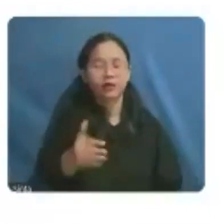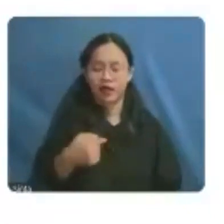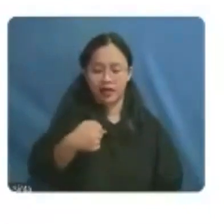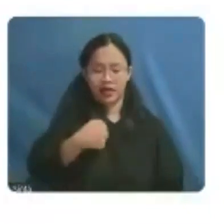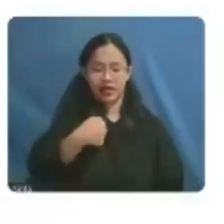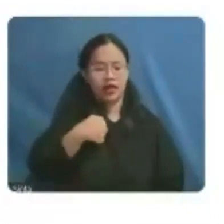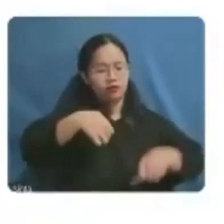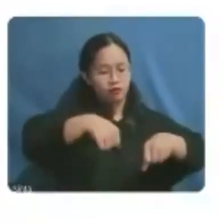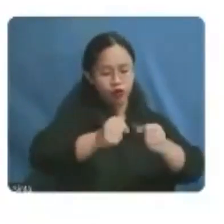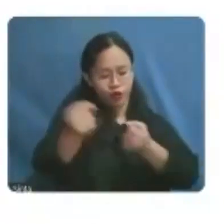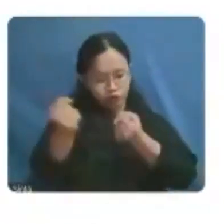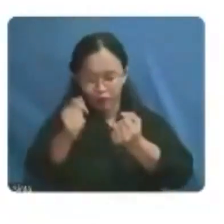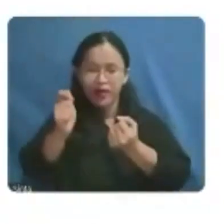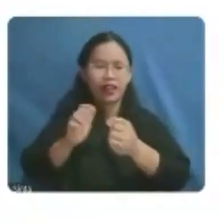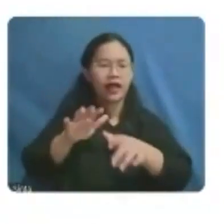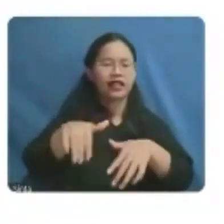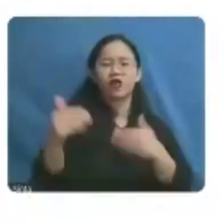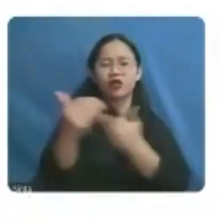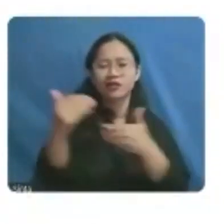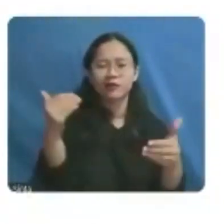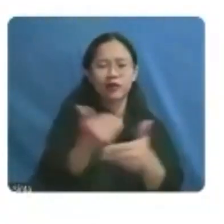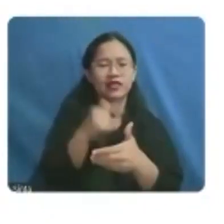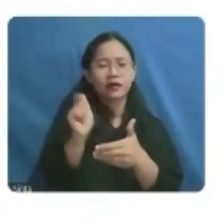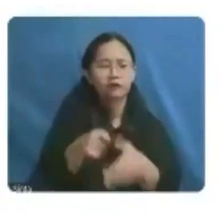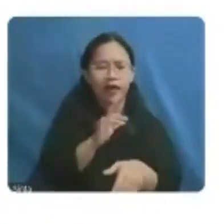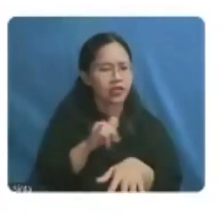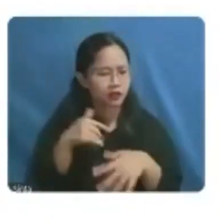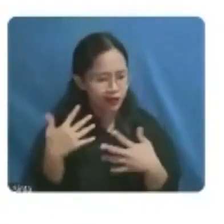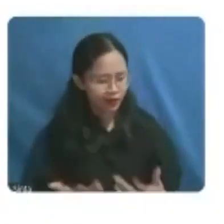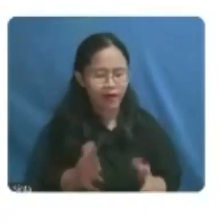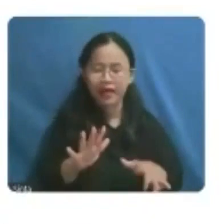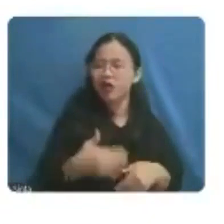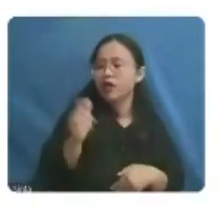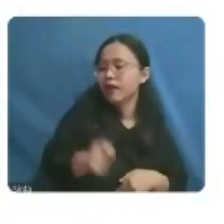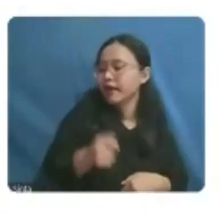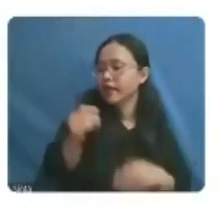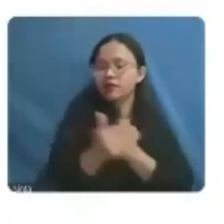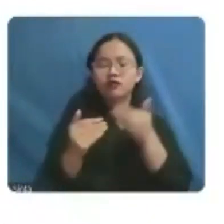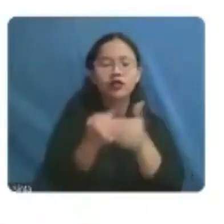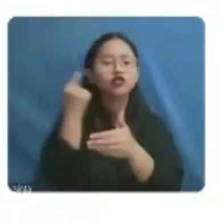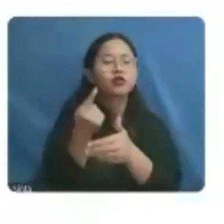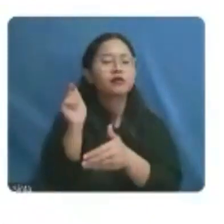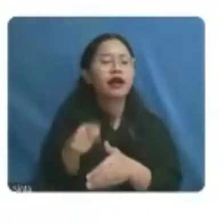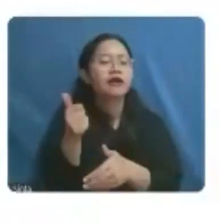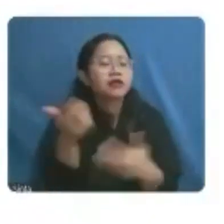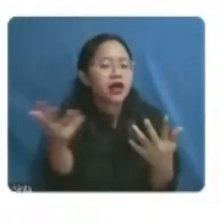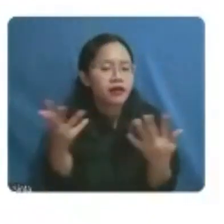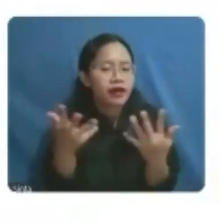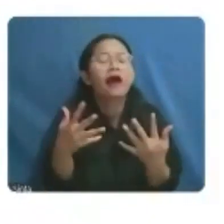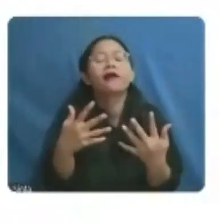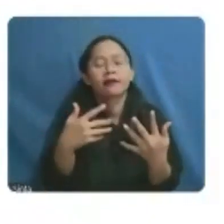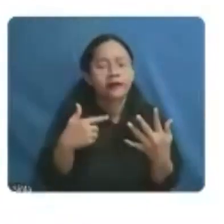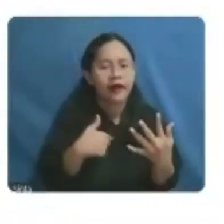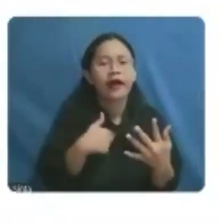also that some people would be able to do more easily than others. So certainly an equity concern. And I think that's why if we want to